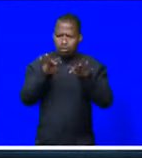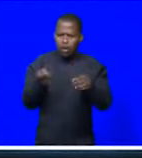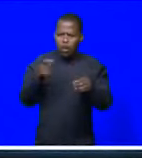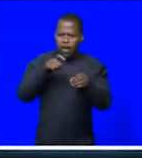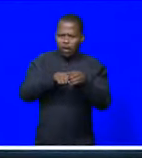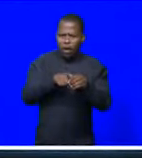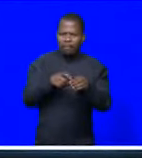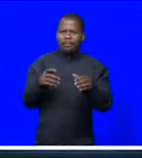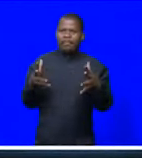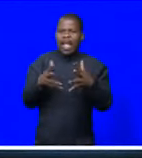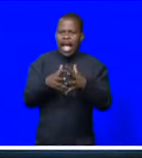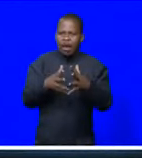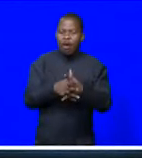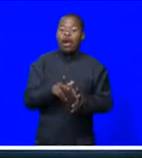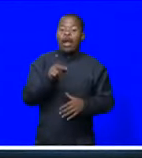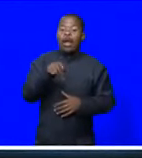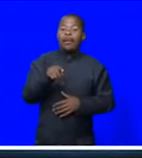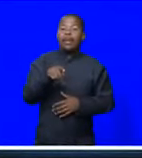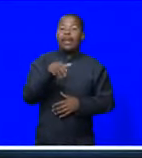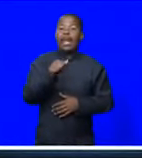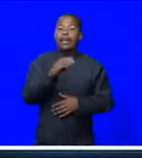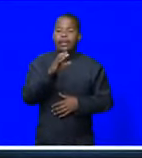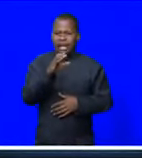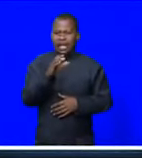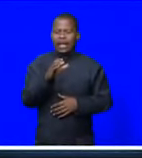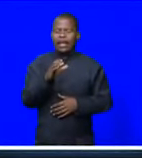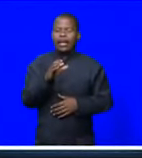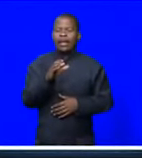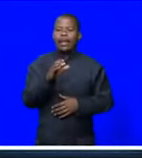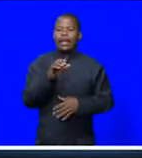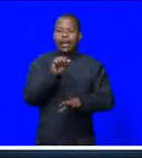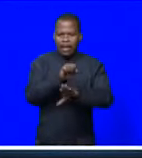watotilanza kwekuthi ufike njani la kulendzaba le